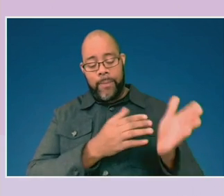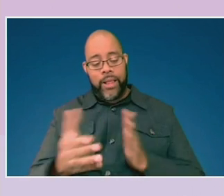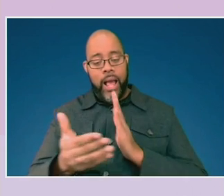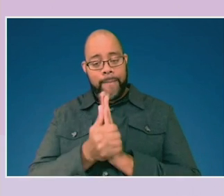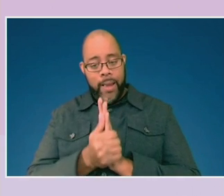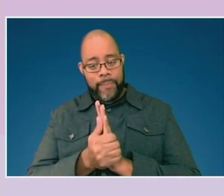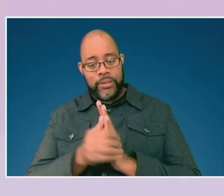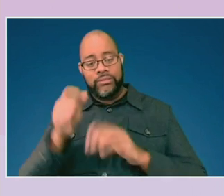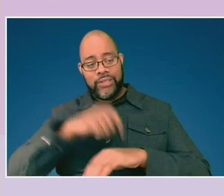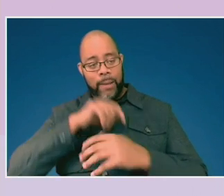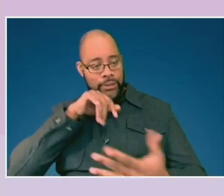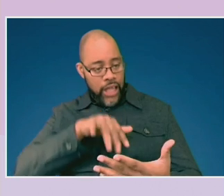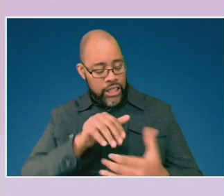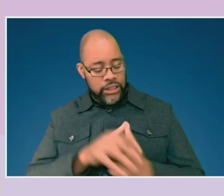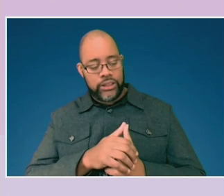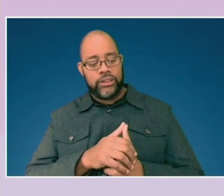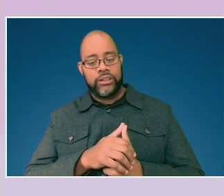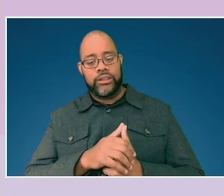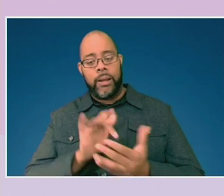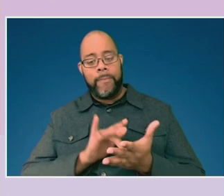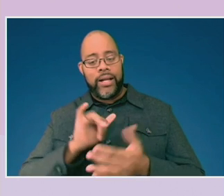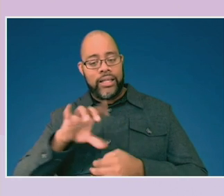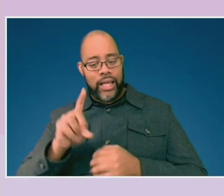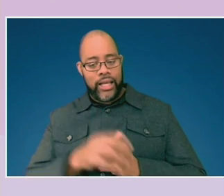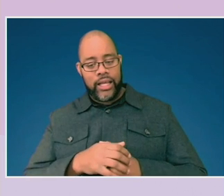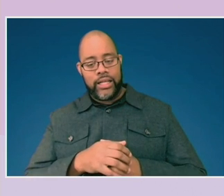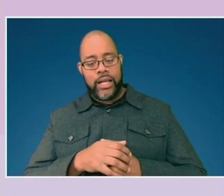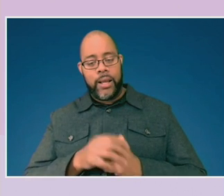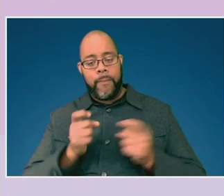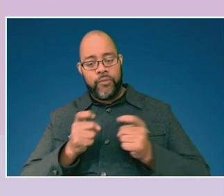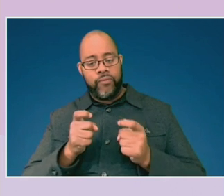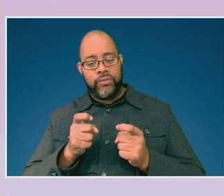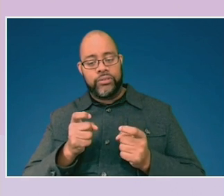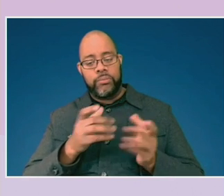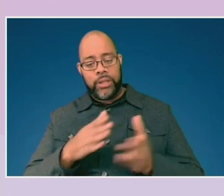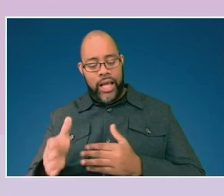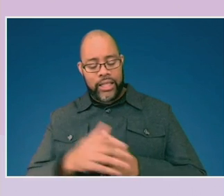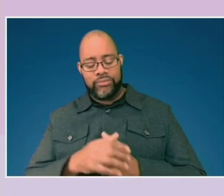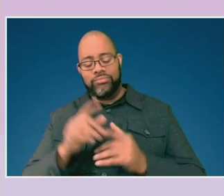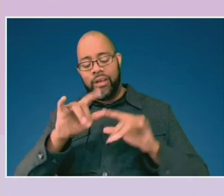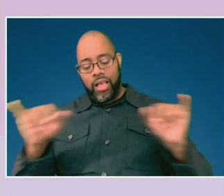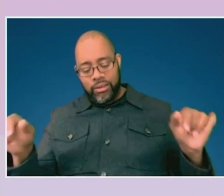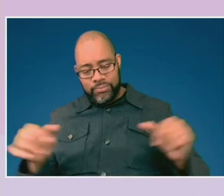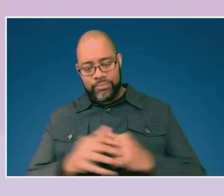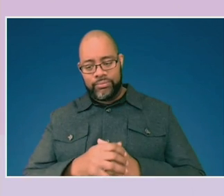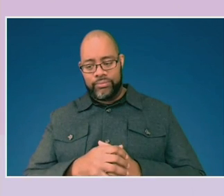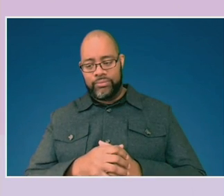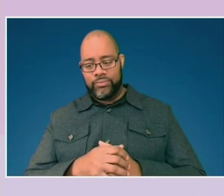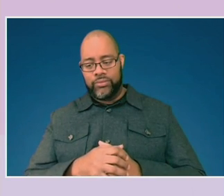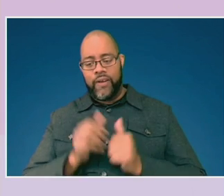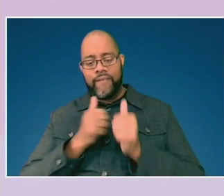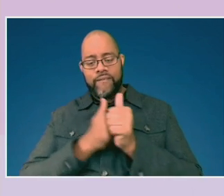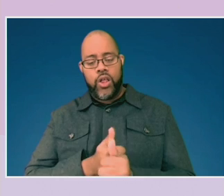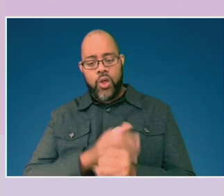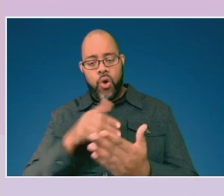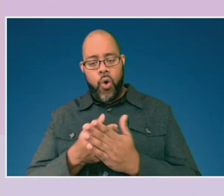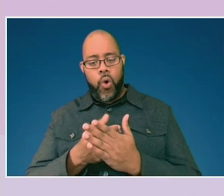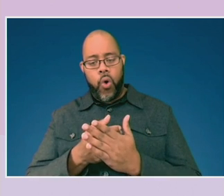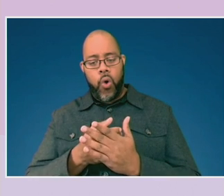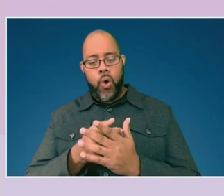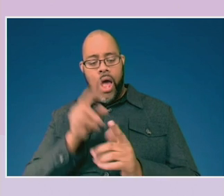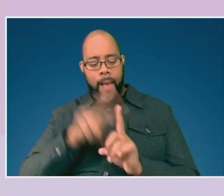time studies, their Medicaid administrative claiming plans, et cetera, to adhere to all applicable